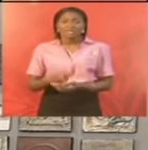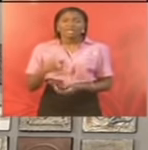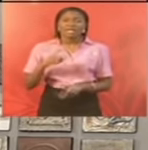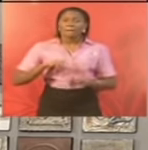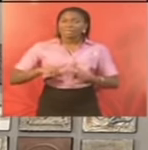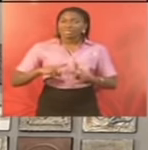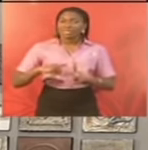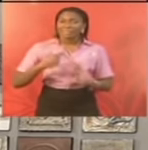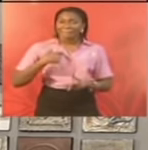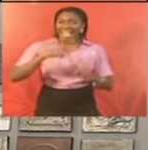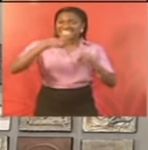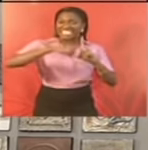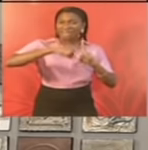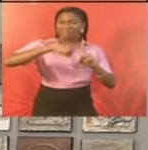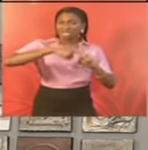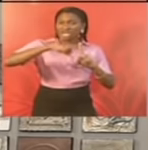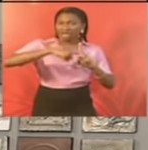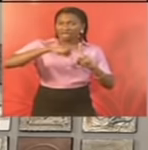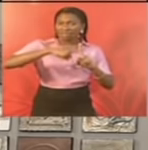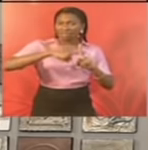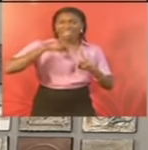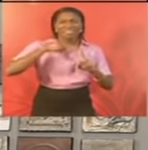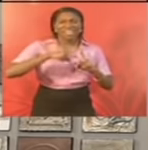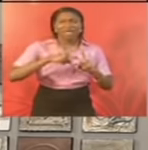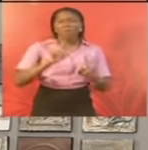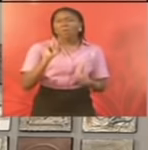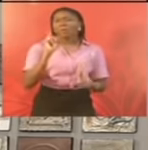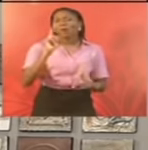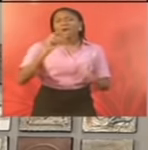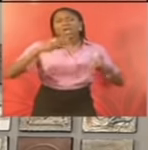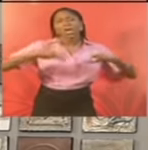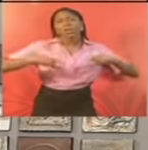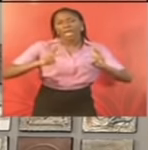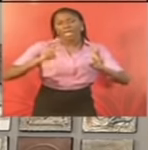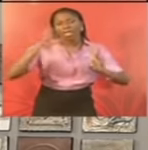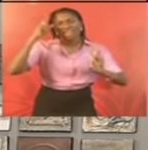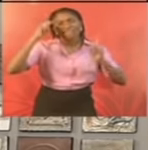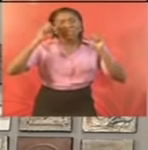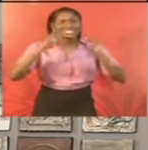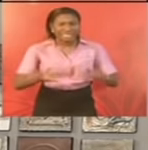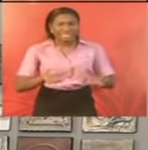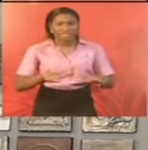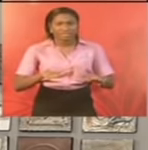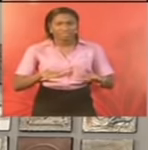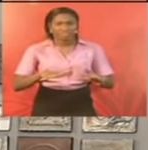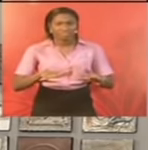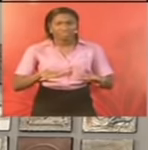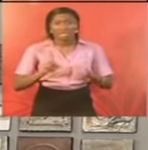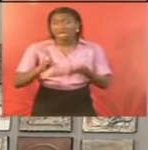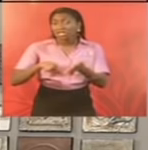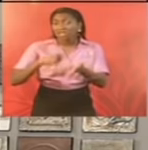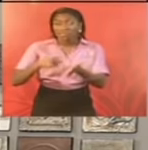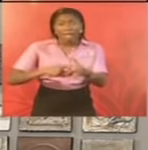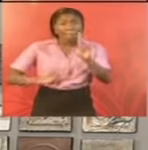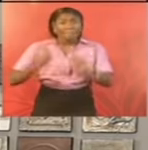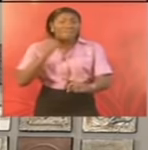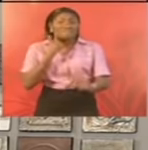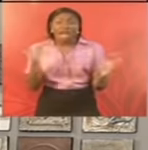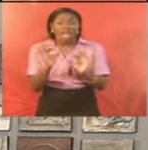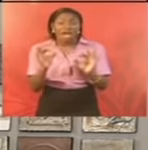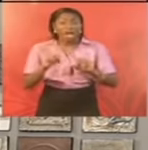one of the layers of checking that we'd want to do. Having already asked ill people to remain at home, having already